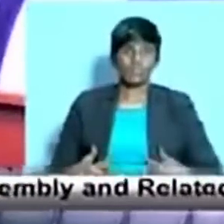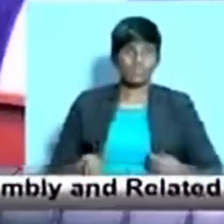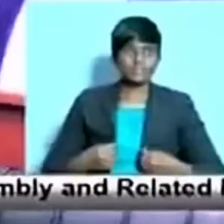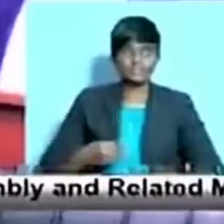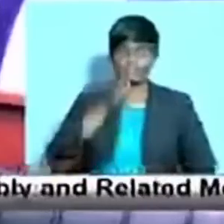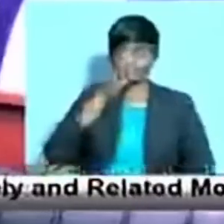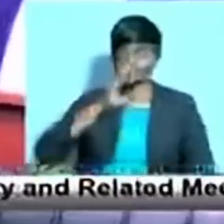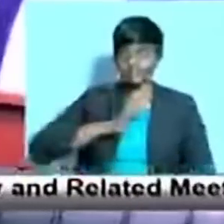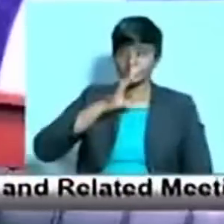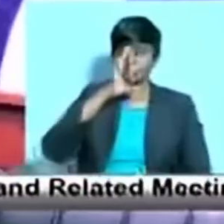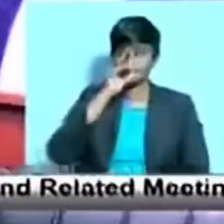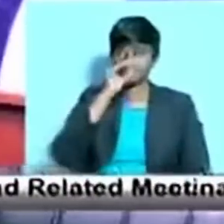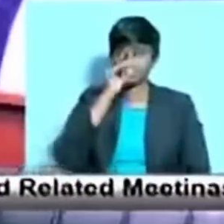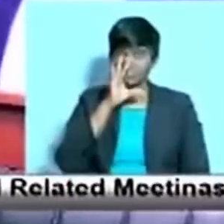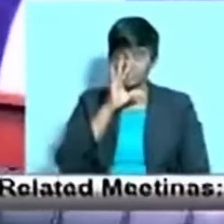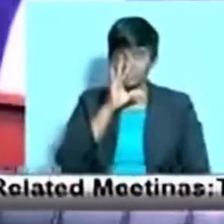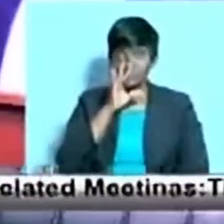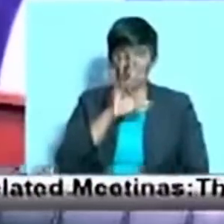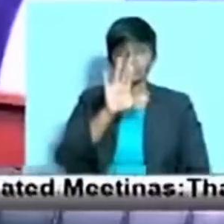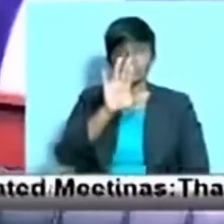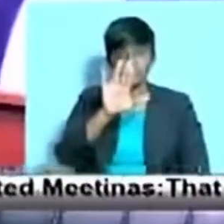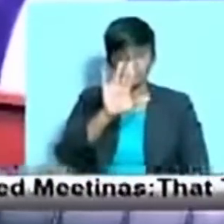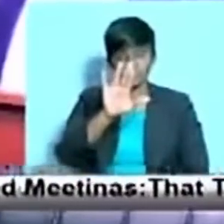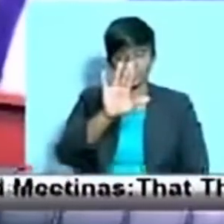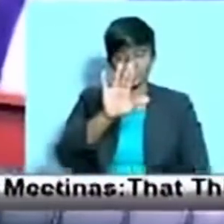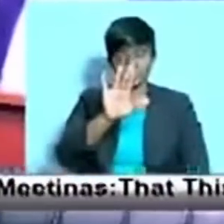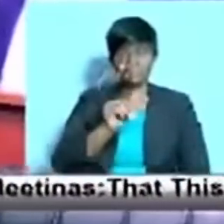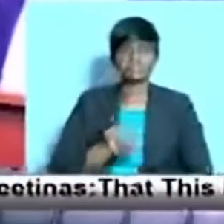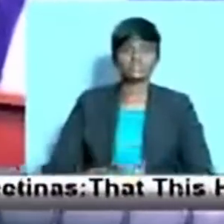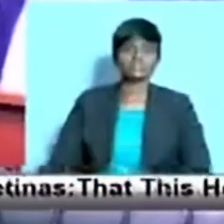Madam Speaker. Order.